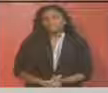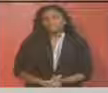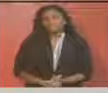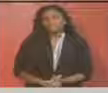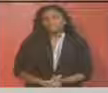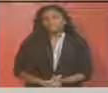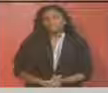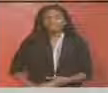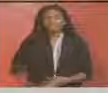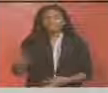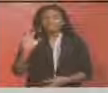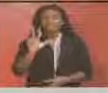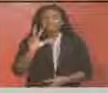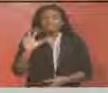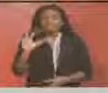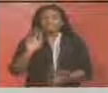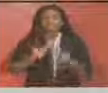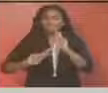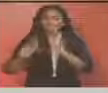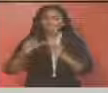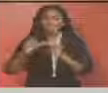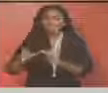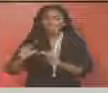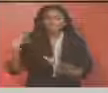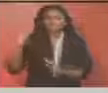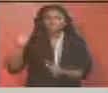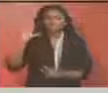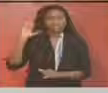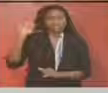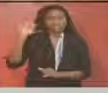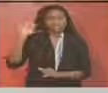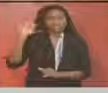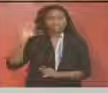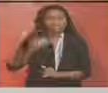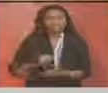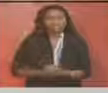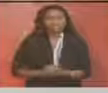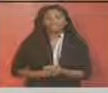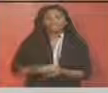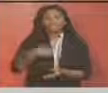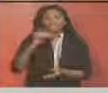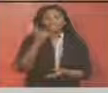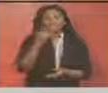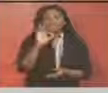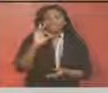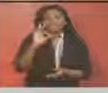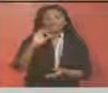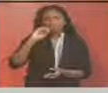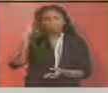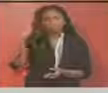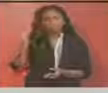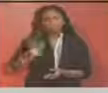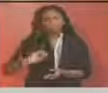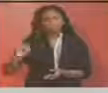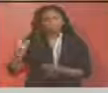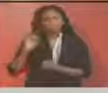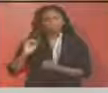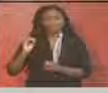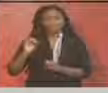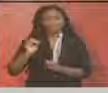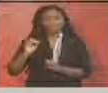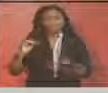were actually at the Cascadia Hotel. Our overall occupancy is 19% throughout the system. Hospitals at